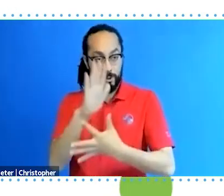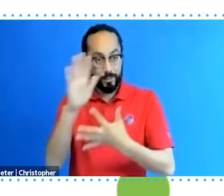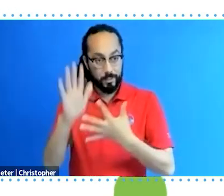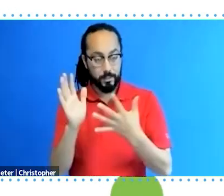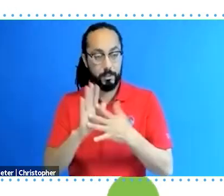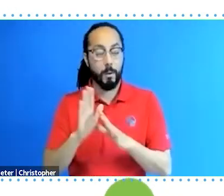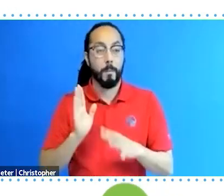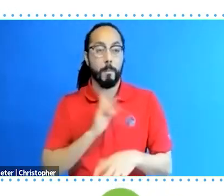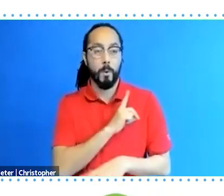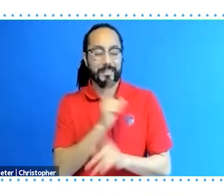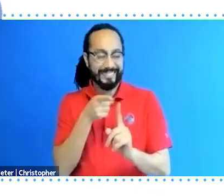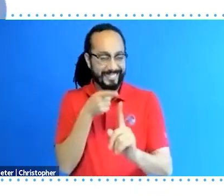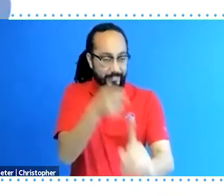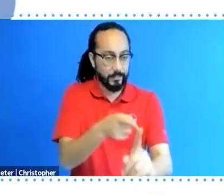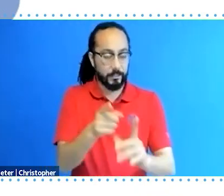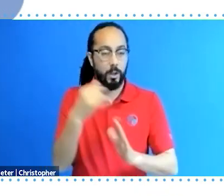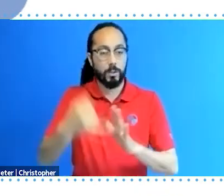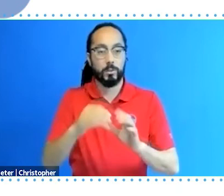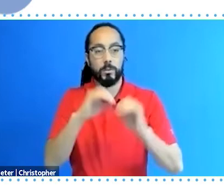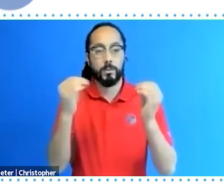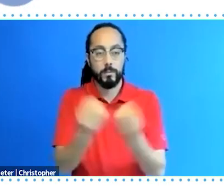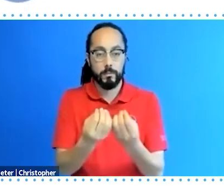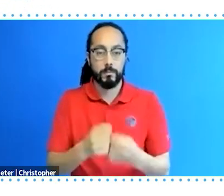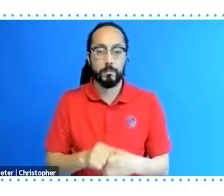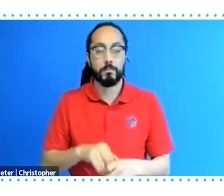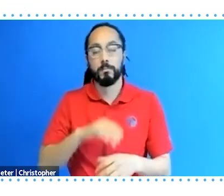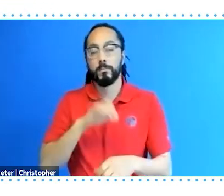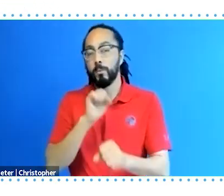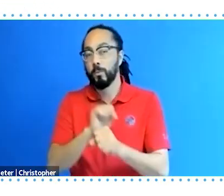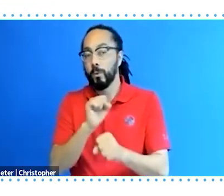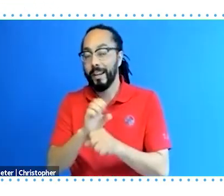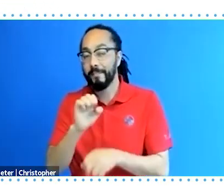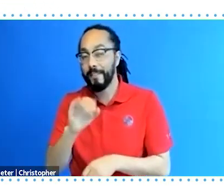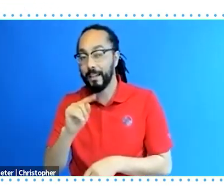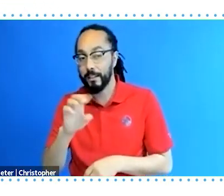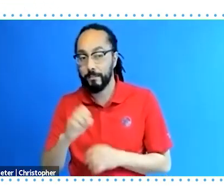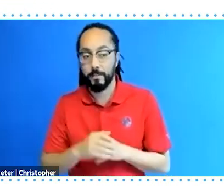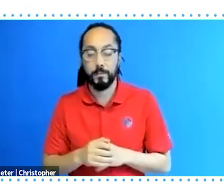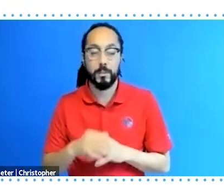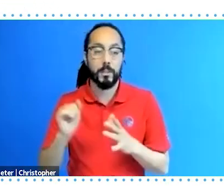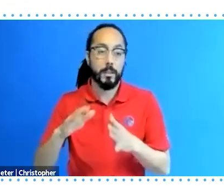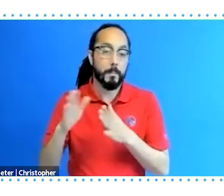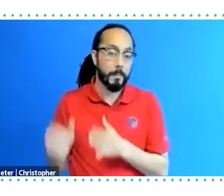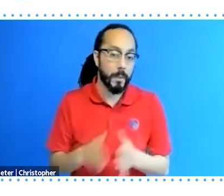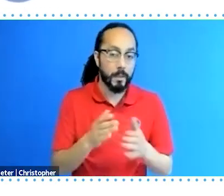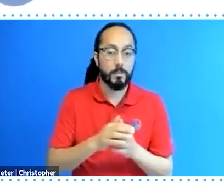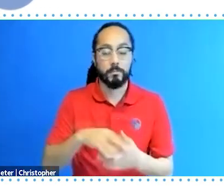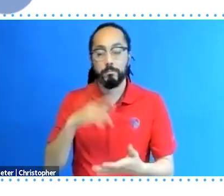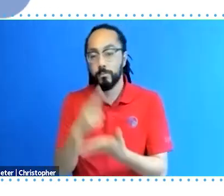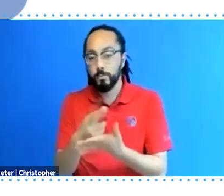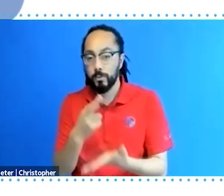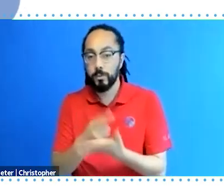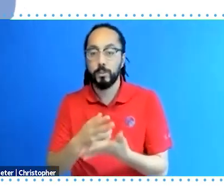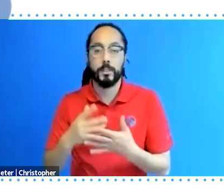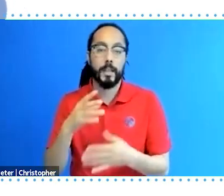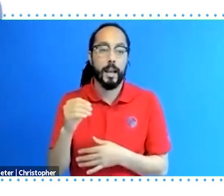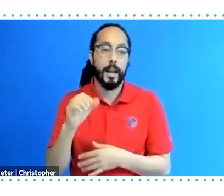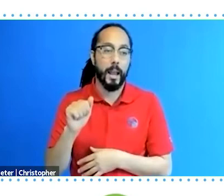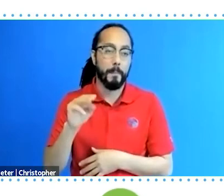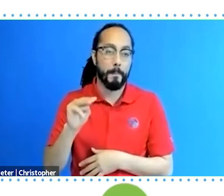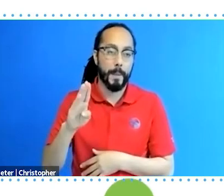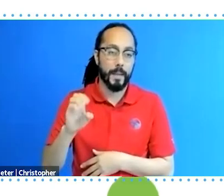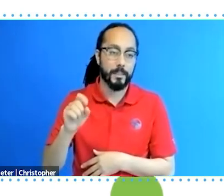arts organizations about org effectiveness, approving the strat plan, garnering resources, serving as ambassadors. There's lots and lots